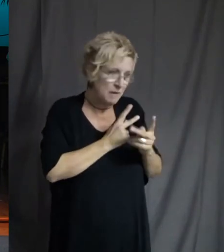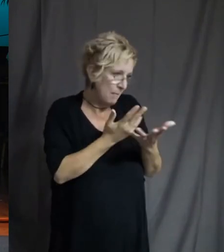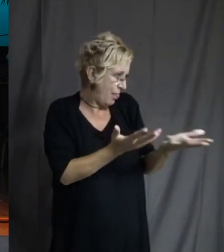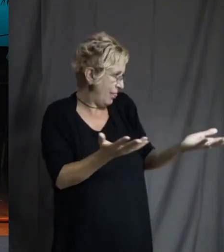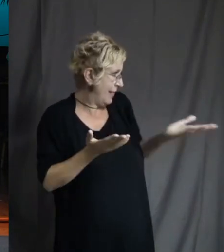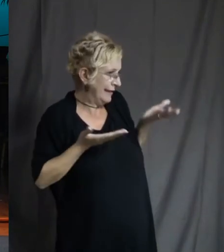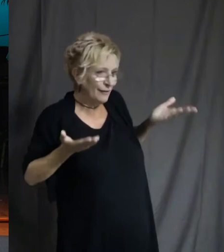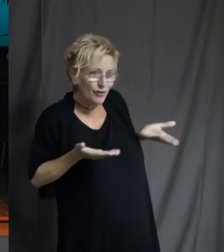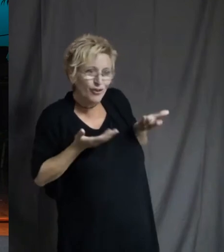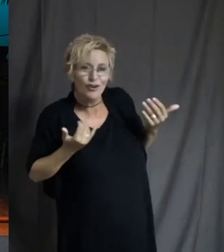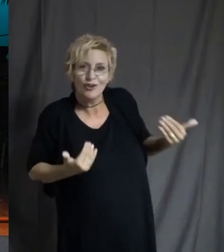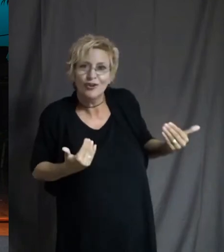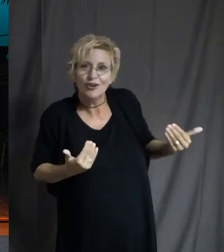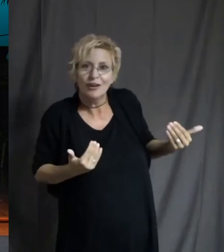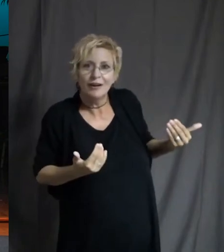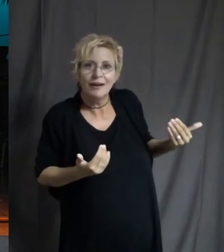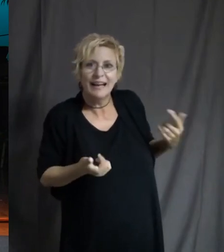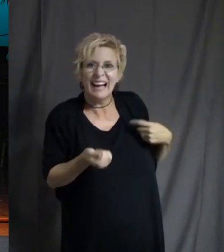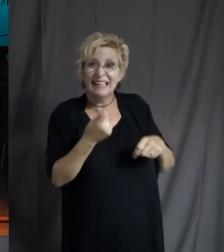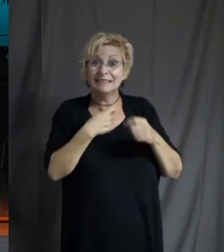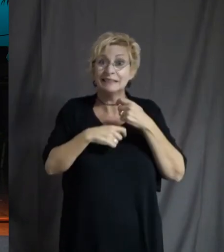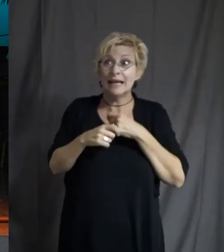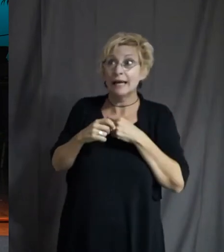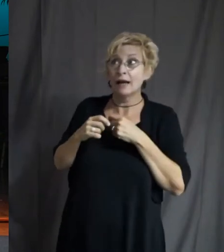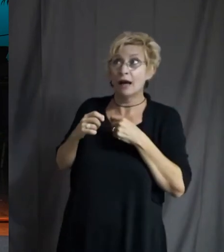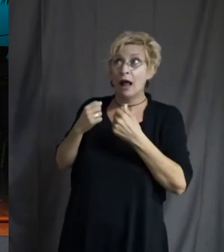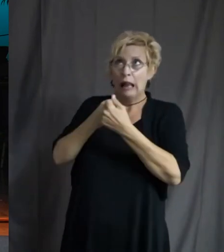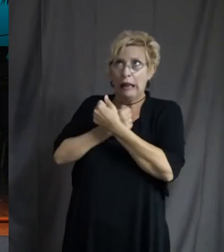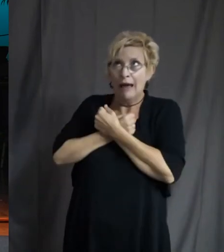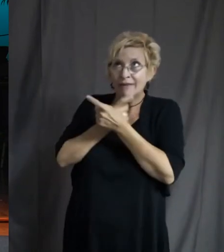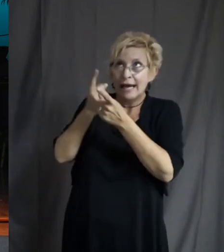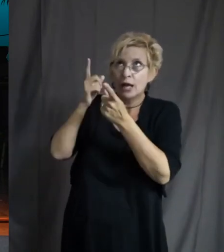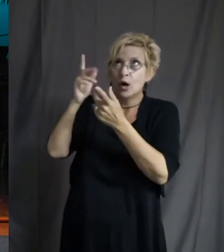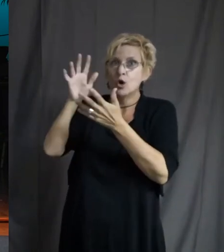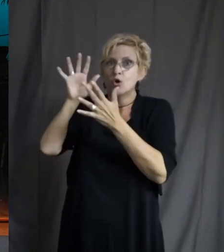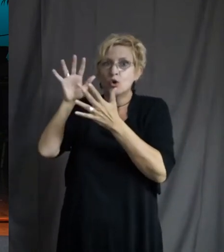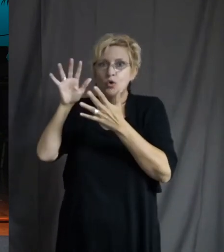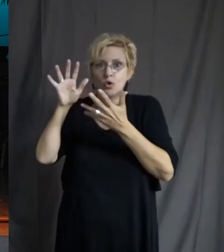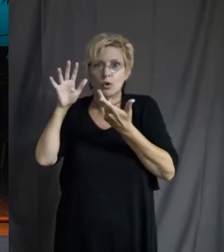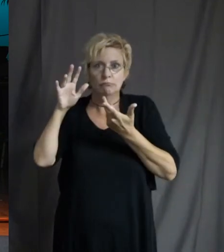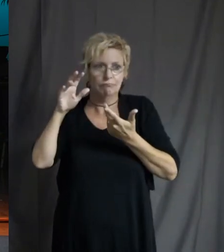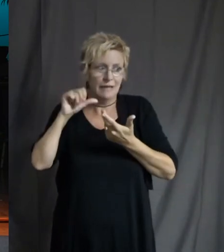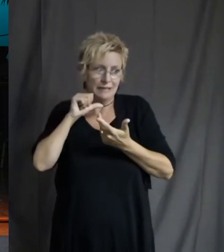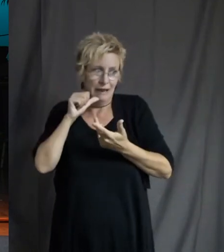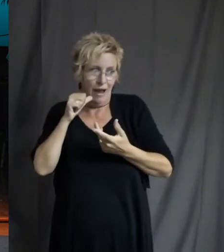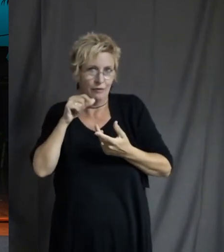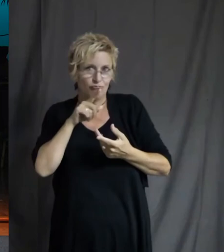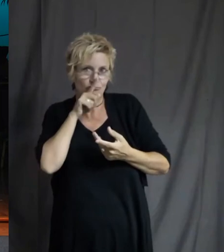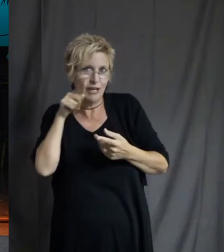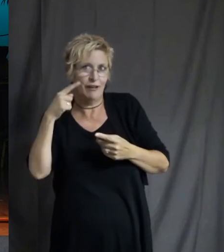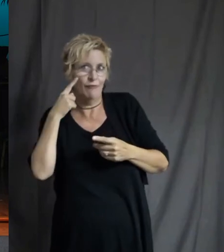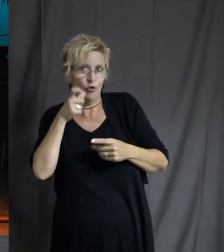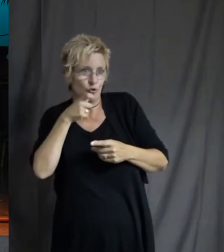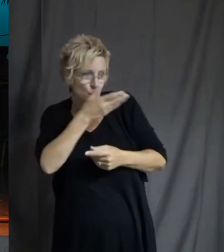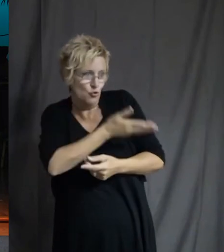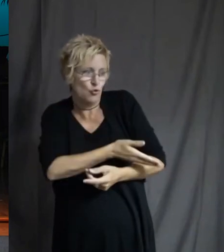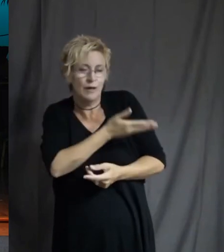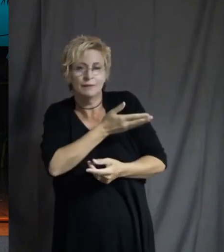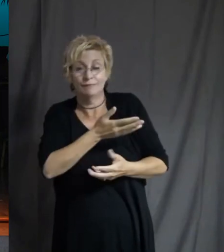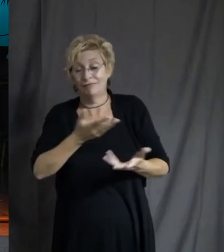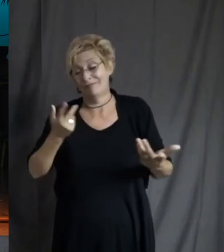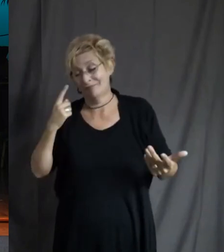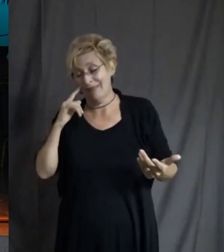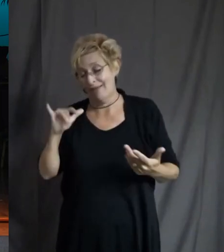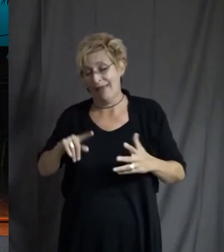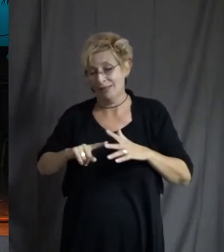me, instead loving what's not real about them. This probably began with